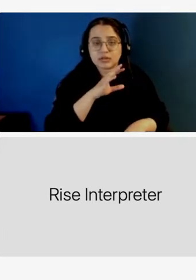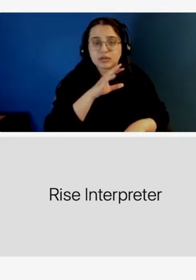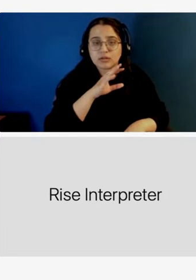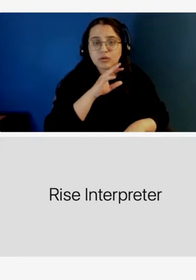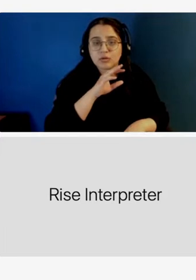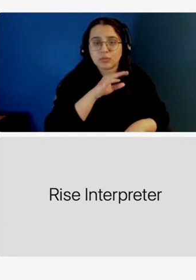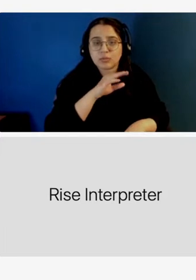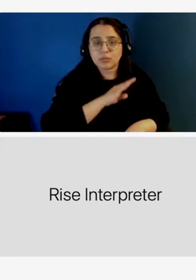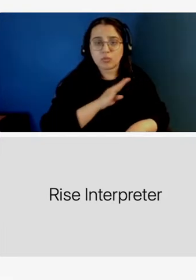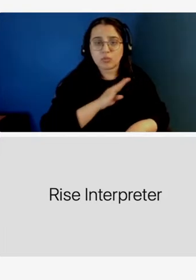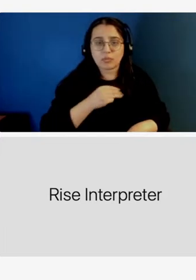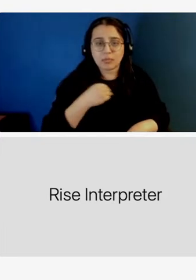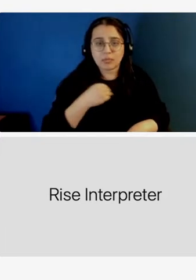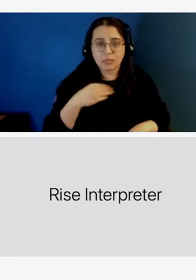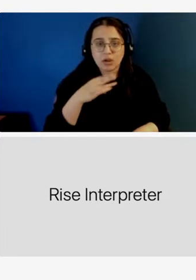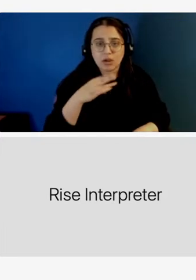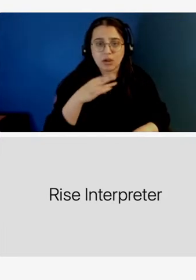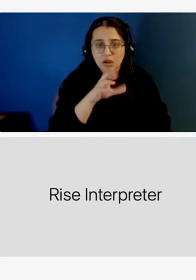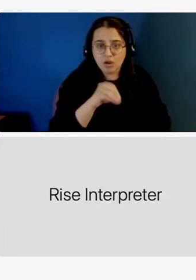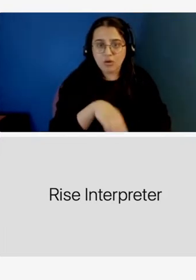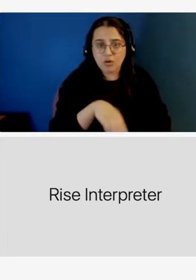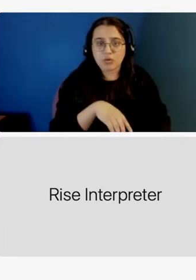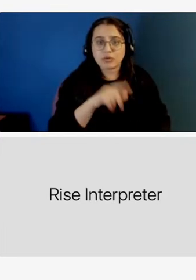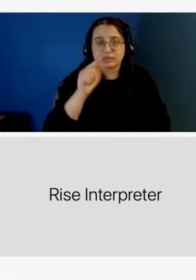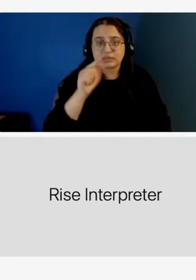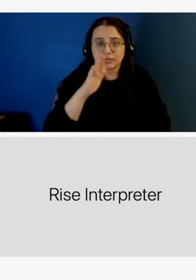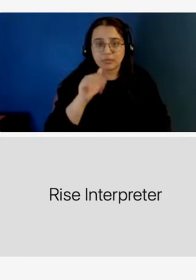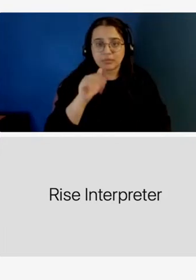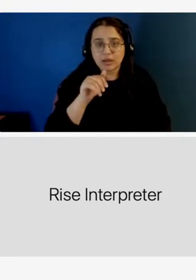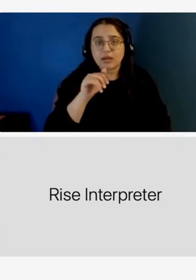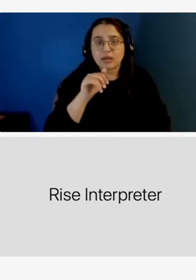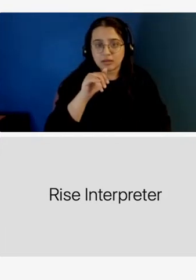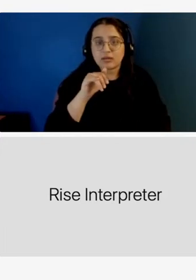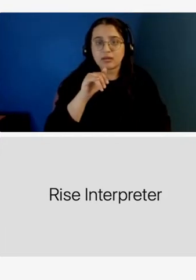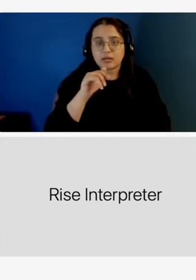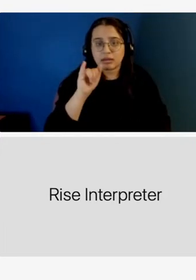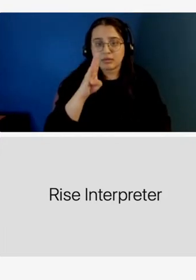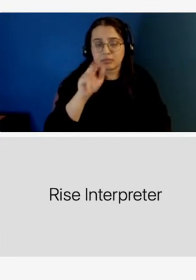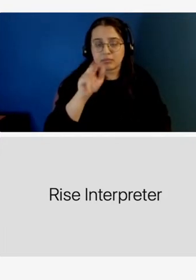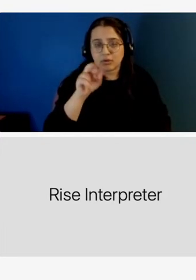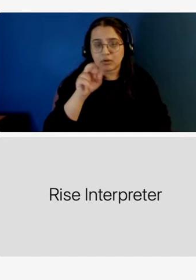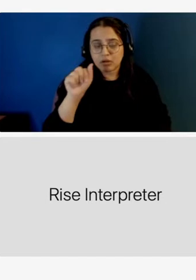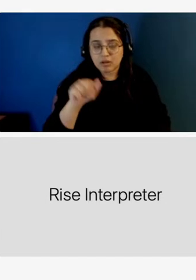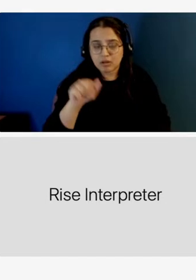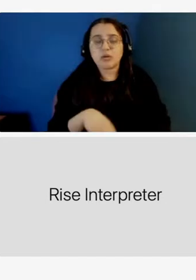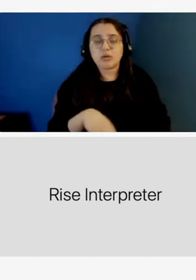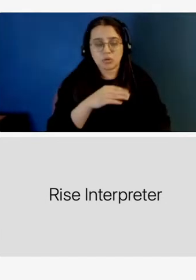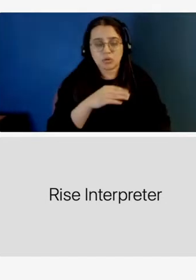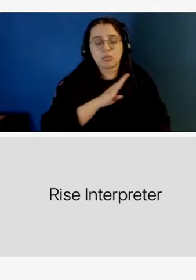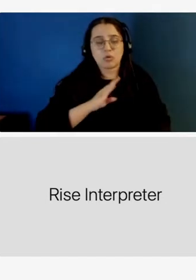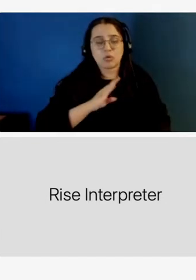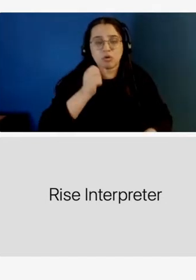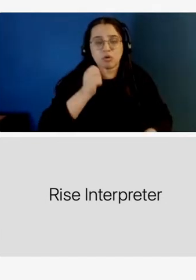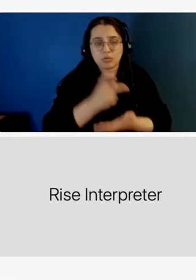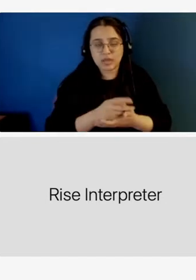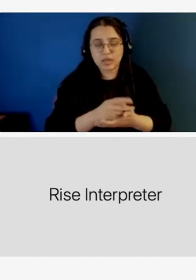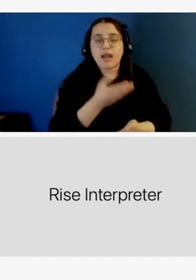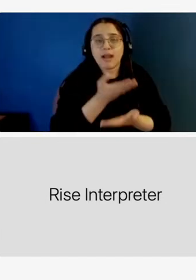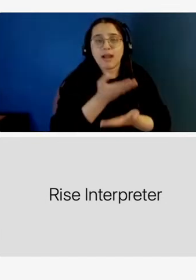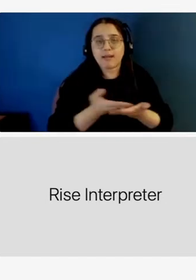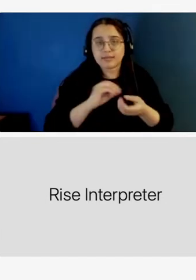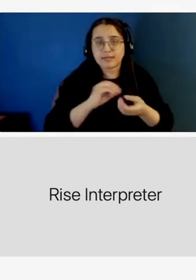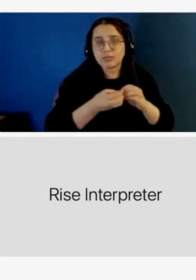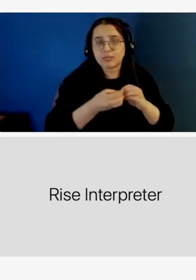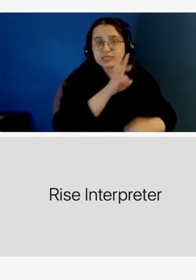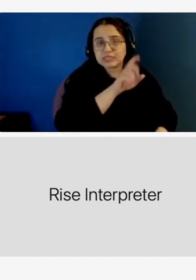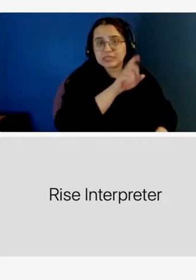carried on a 6-0 vote, the board approved action item 6.1 through 6.38 with the exception